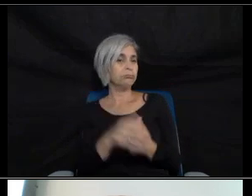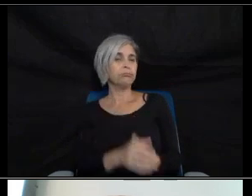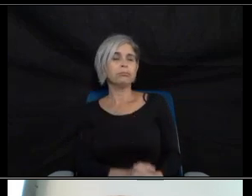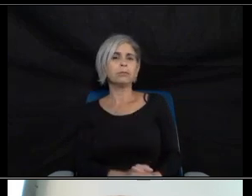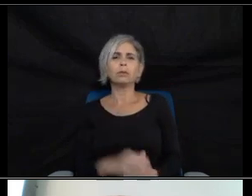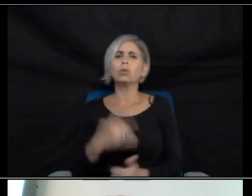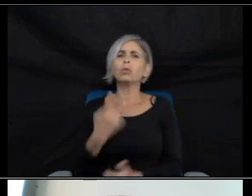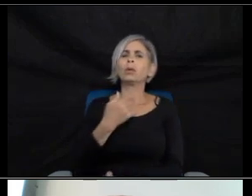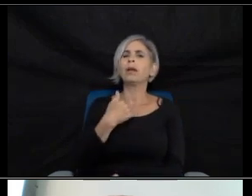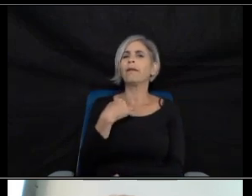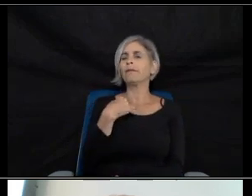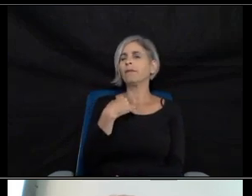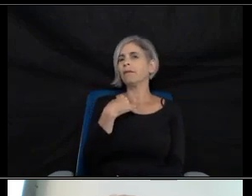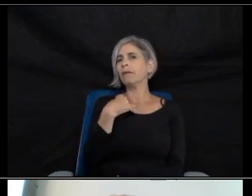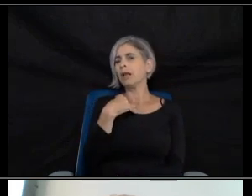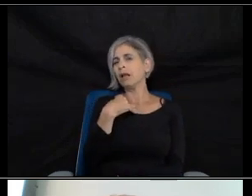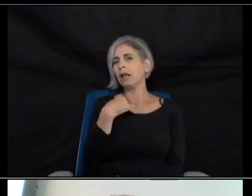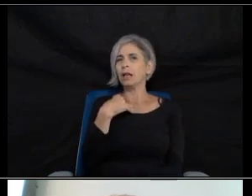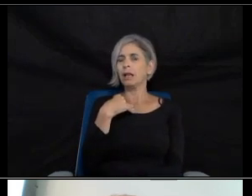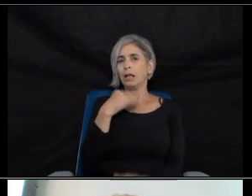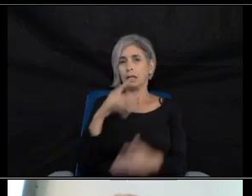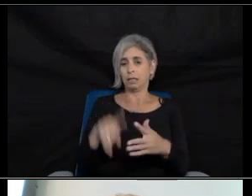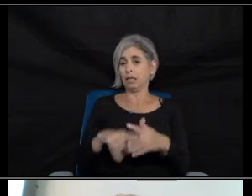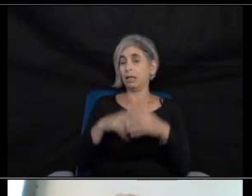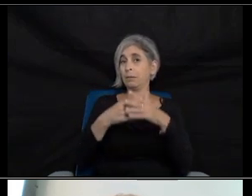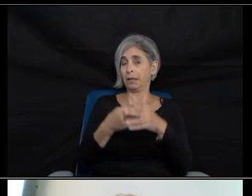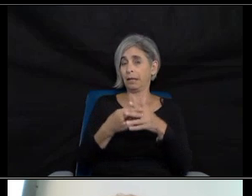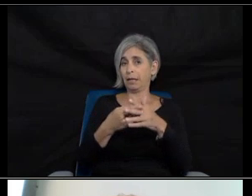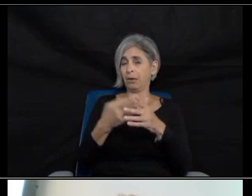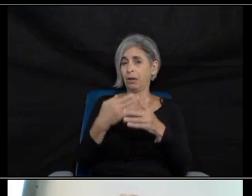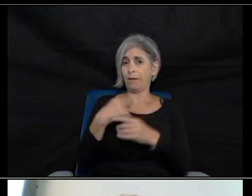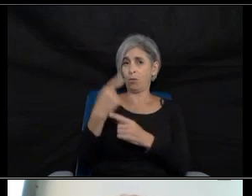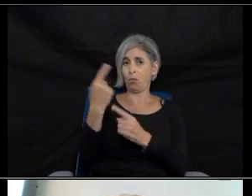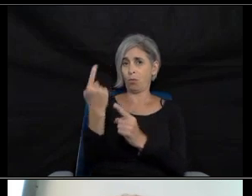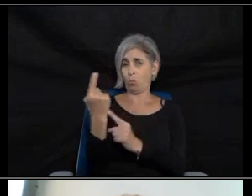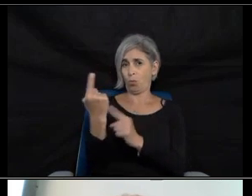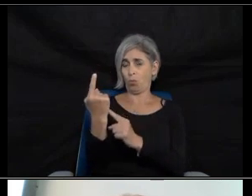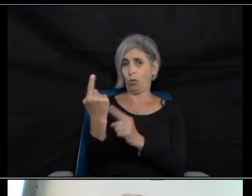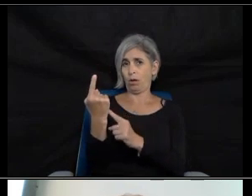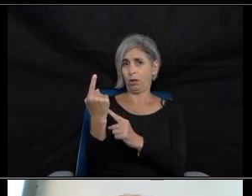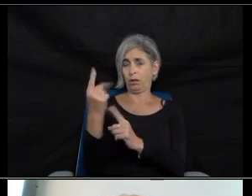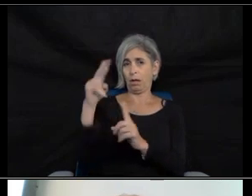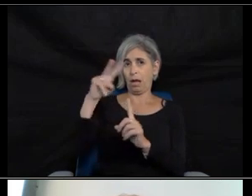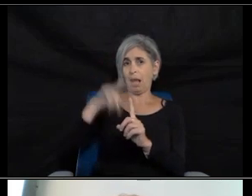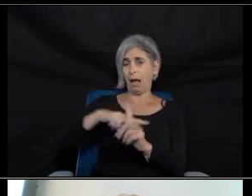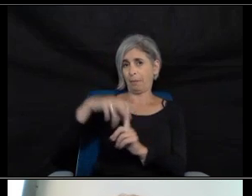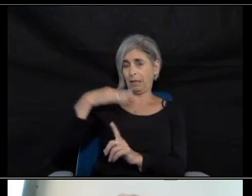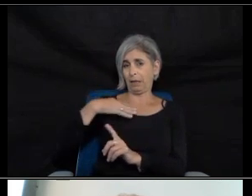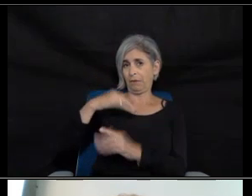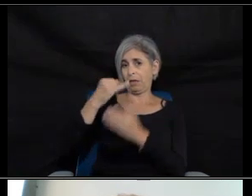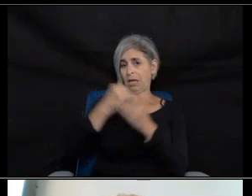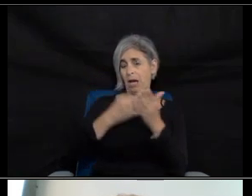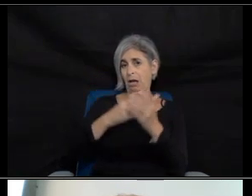We have, to begin with, we have one applicant for the Arts